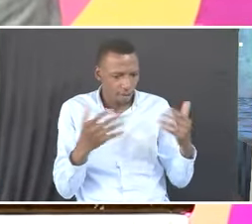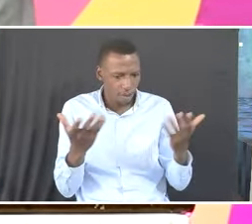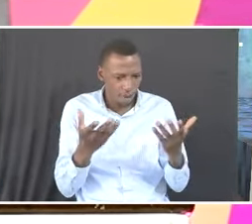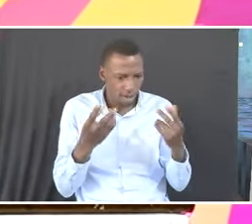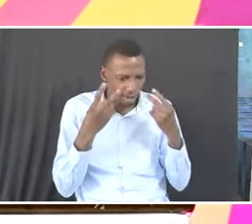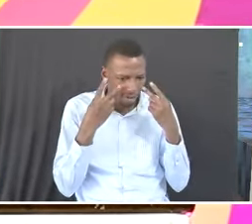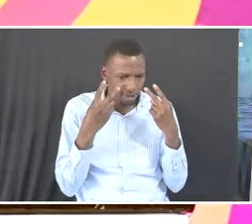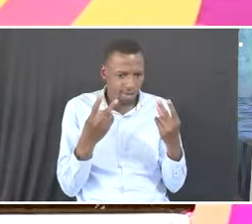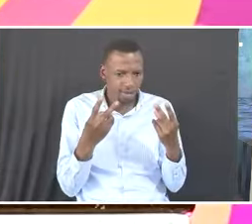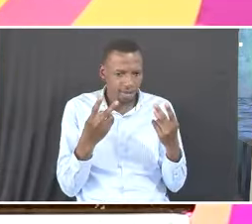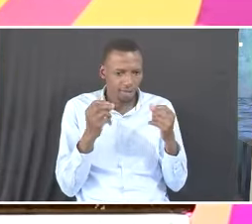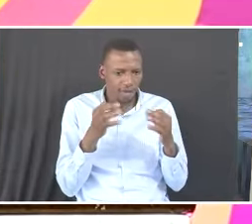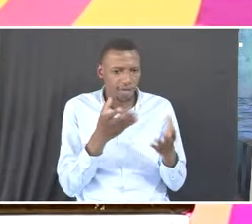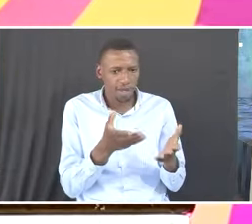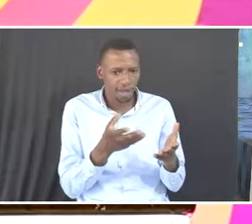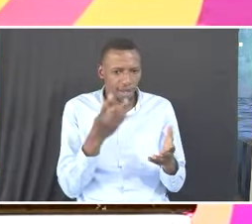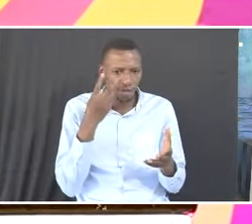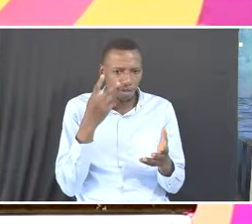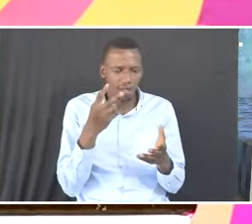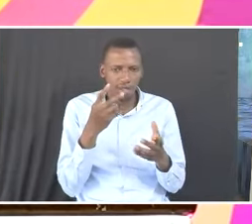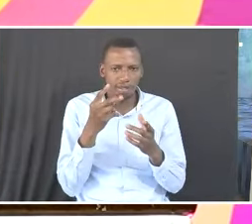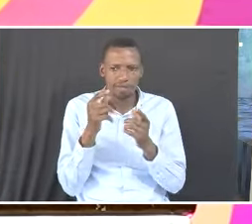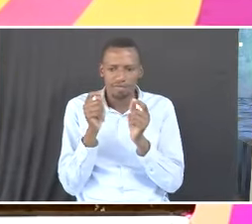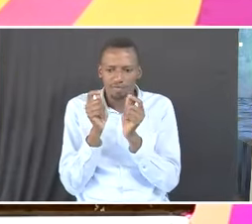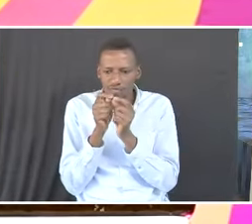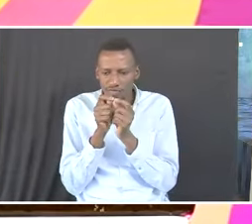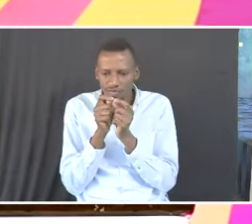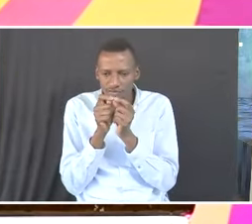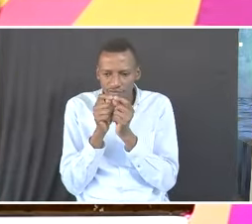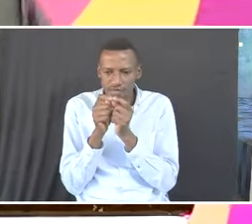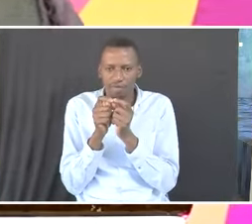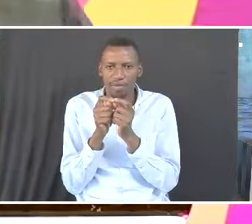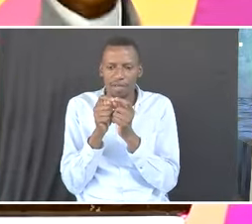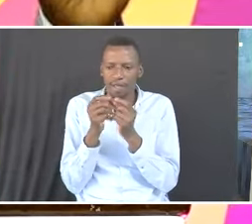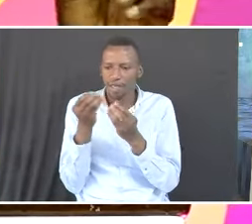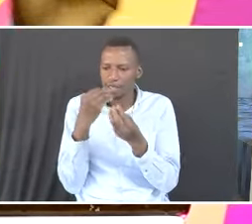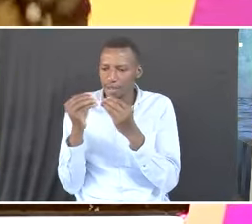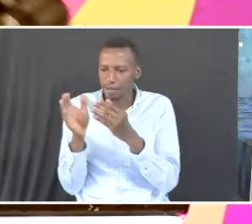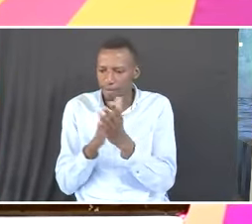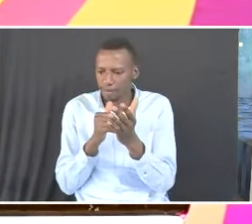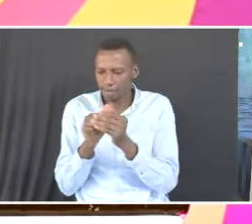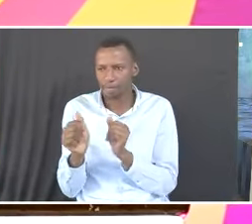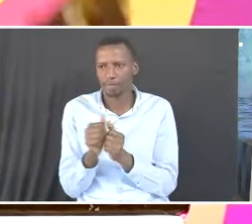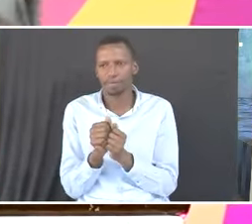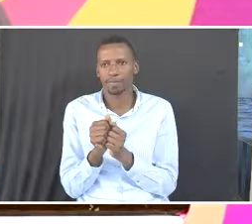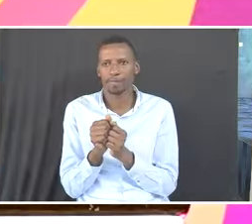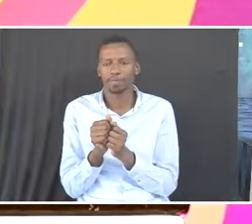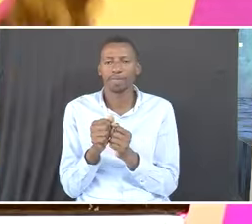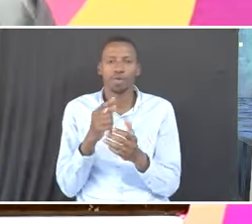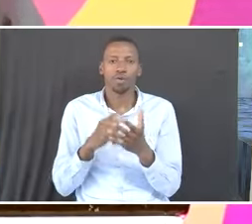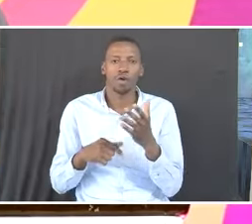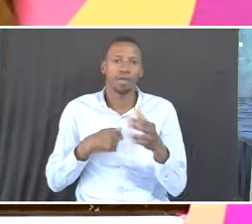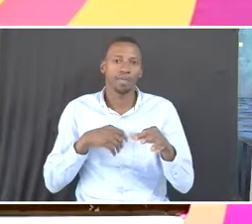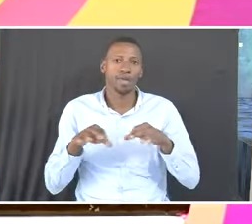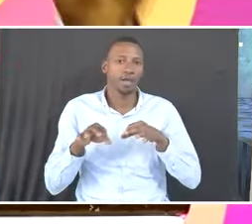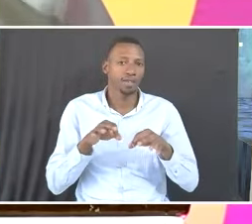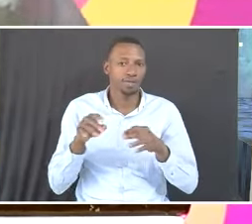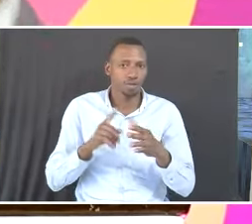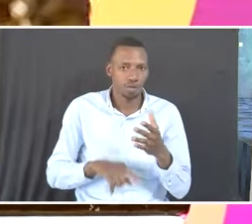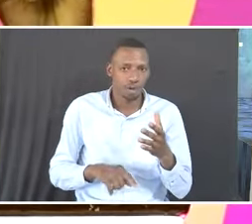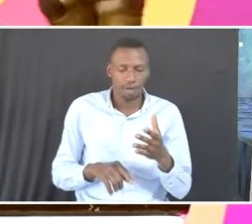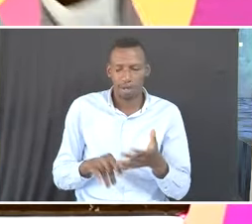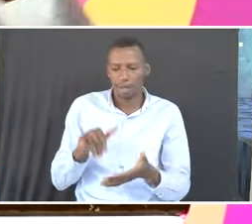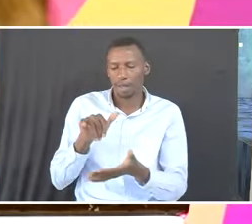found the ants had eaten all our mandazi. Now, basically what I'm putting across, that is the behavior